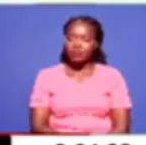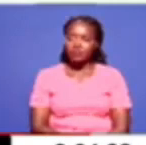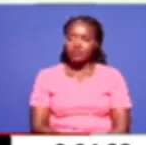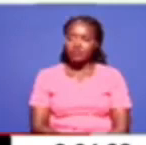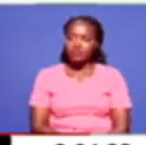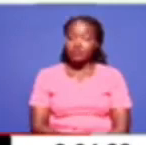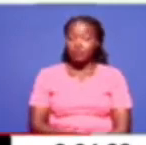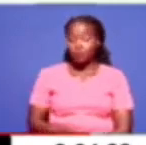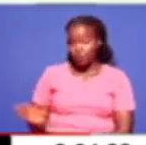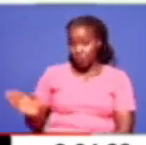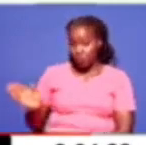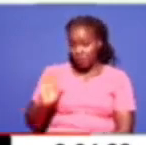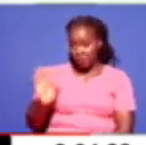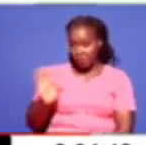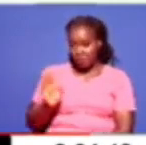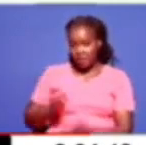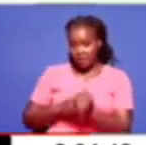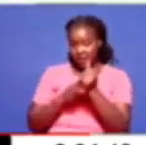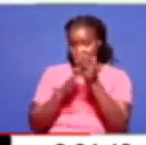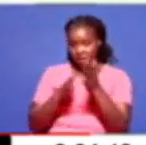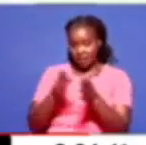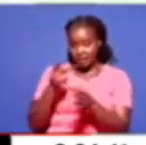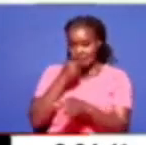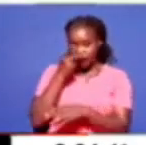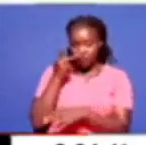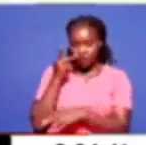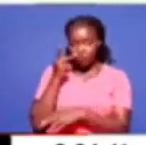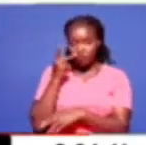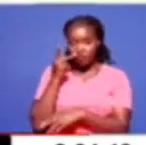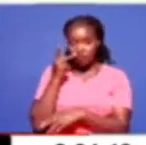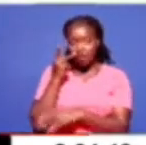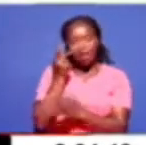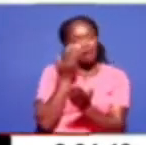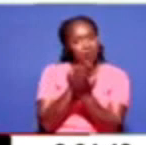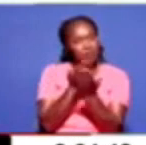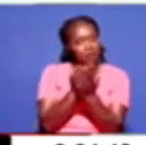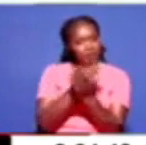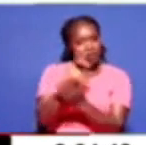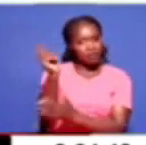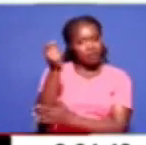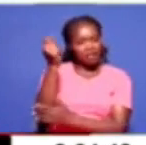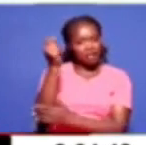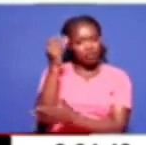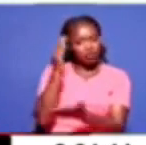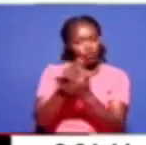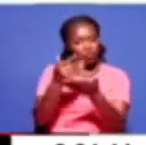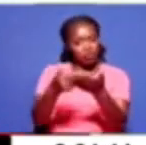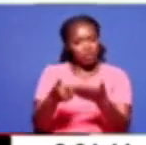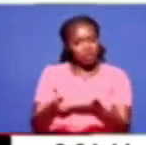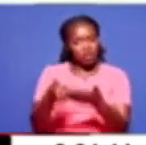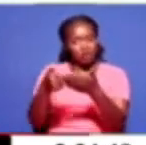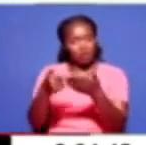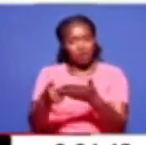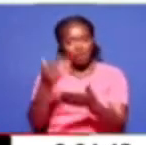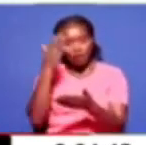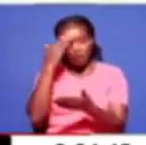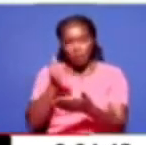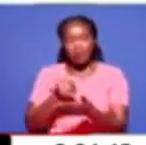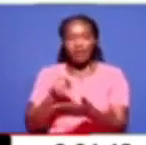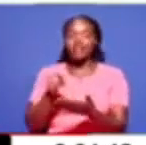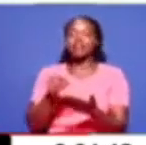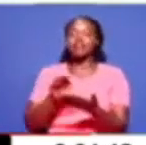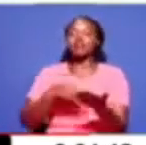Wiper Democratic Movement leader Kalonzo Musyoka is pleading with Kenyans to stop the debate on why he did not get a